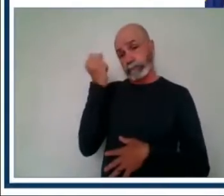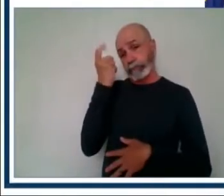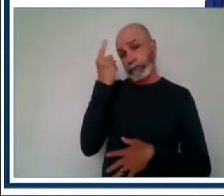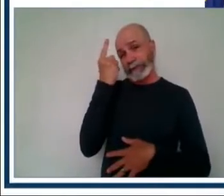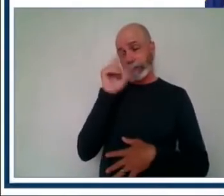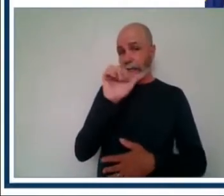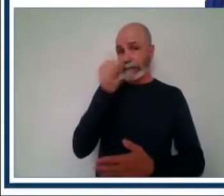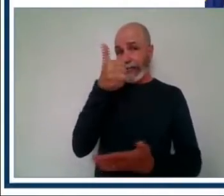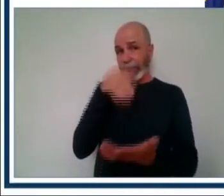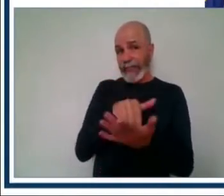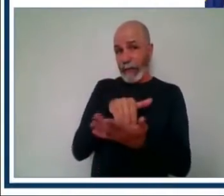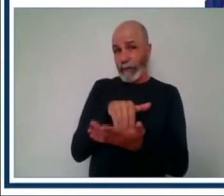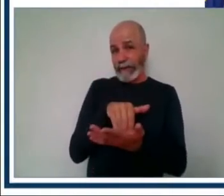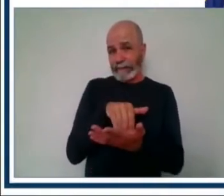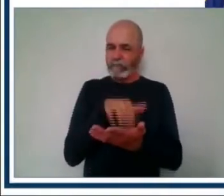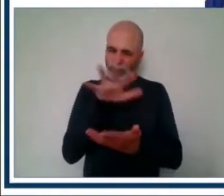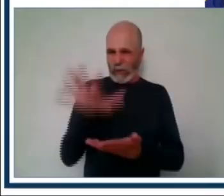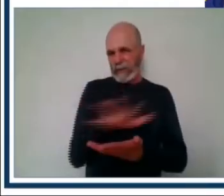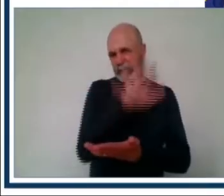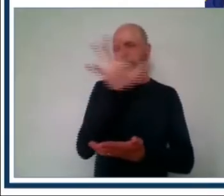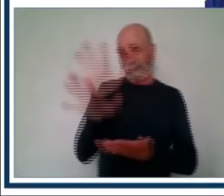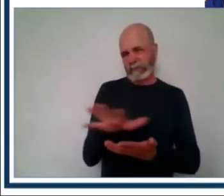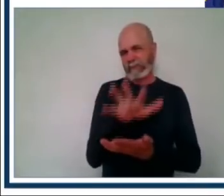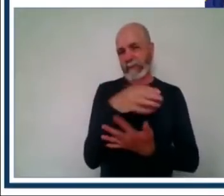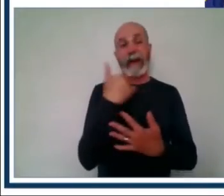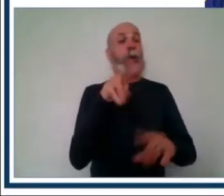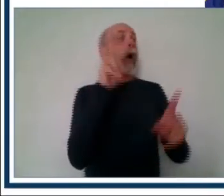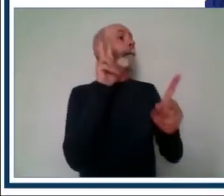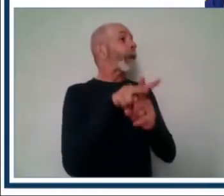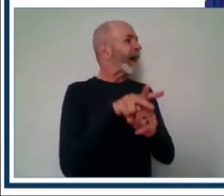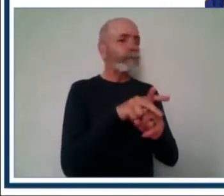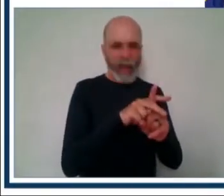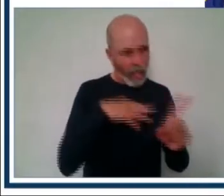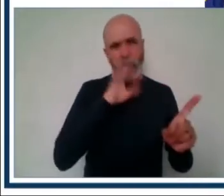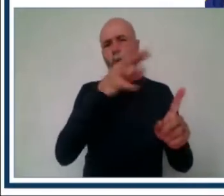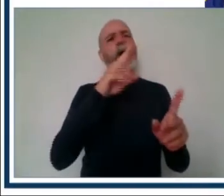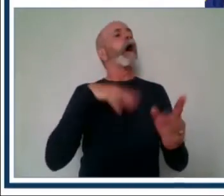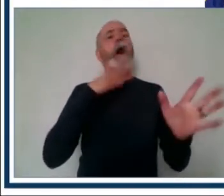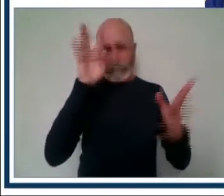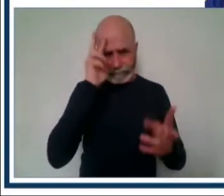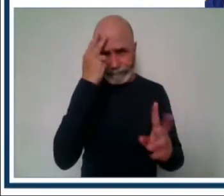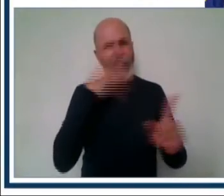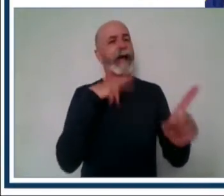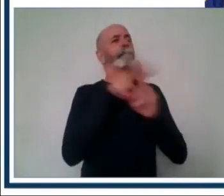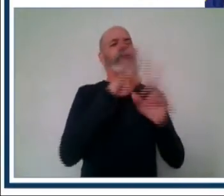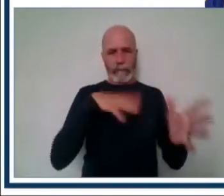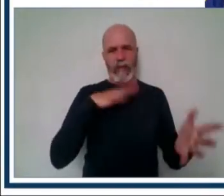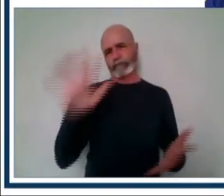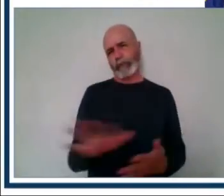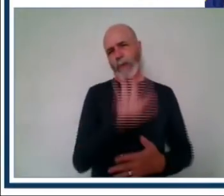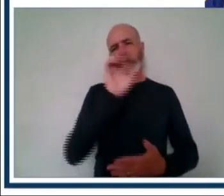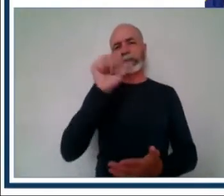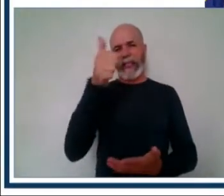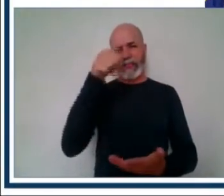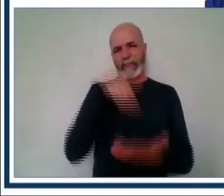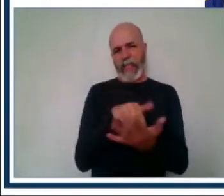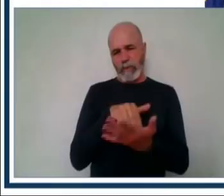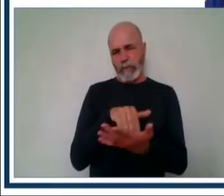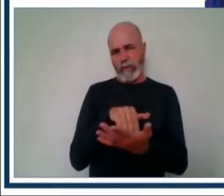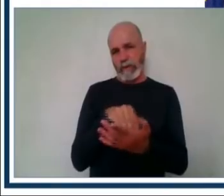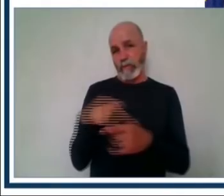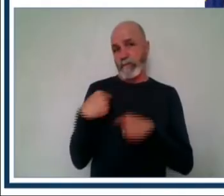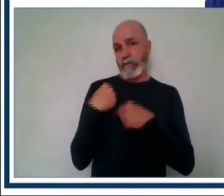little bit because people are booking and shifting, but it was around 10,000 doses. That vaccine doesn't expire till the end of June.